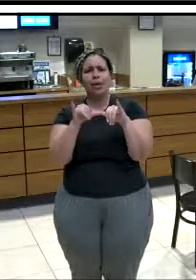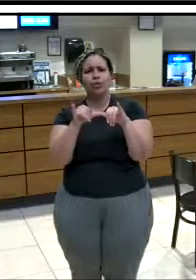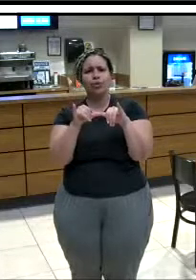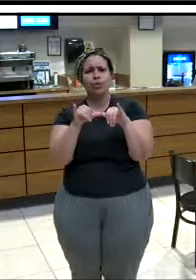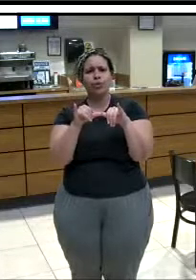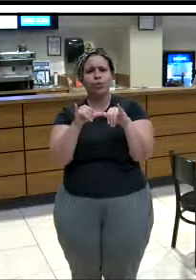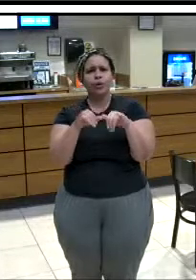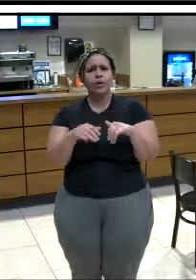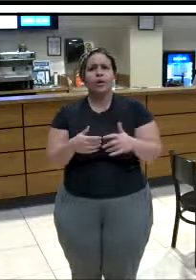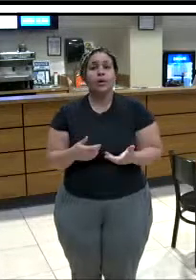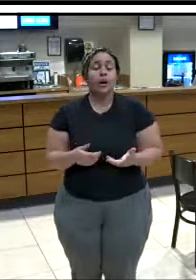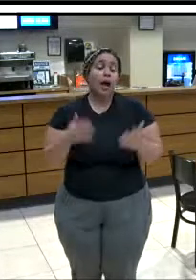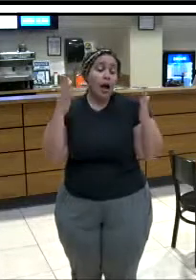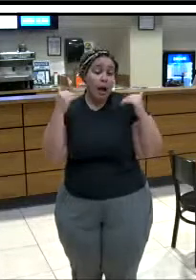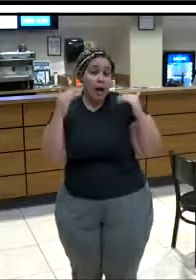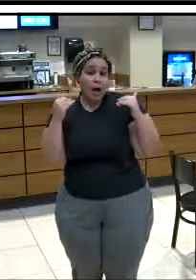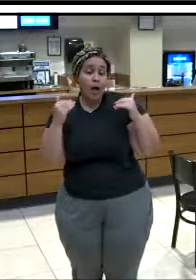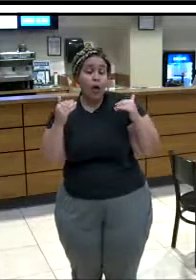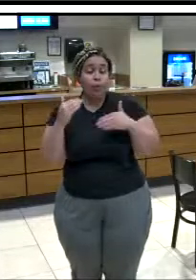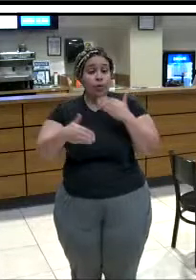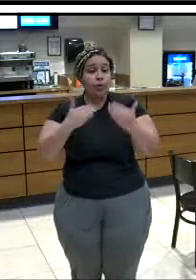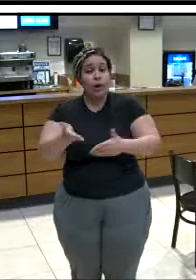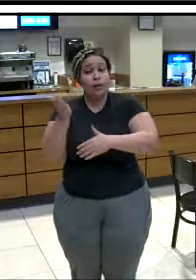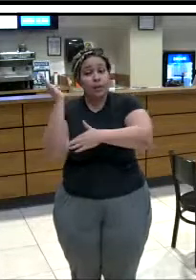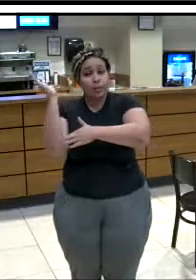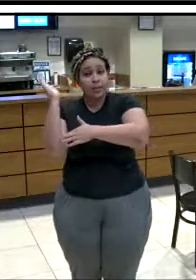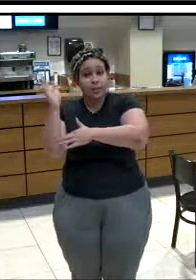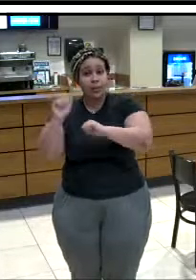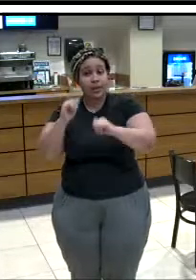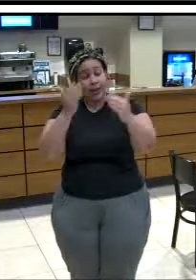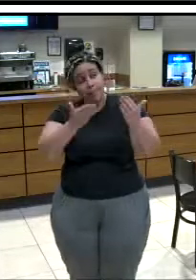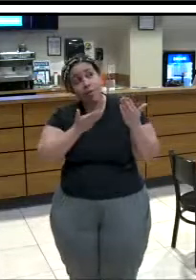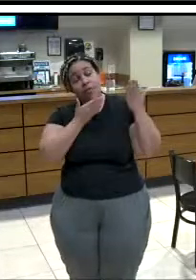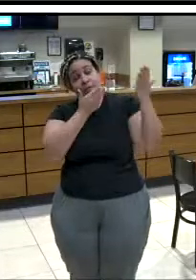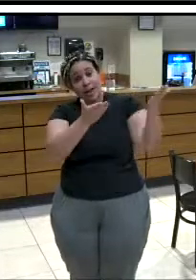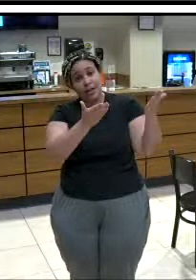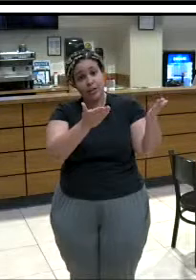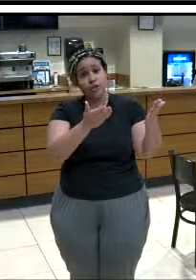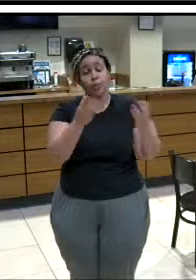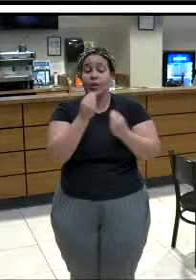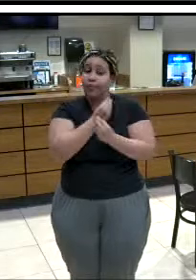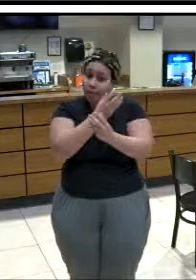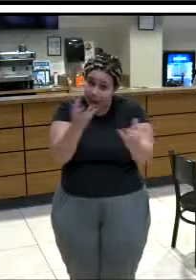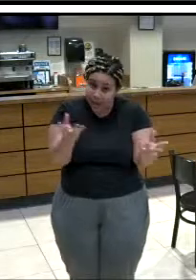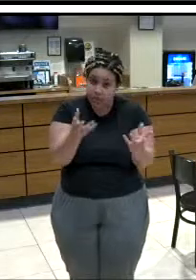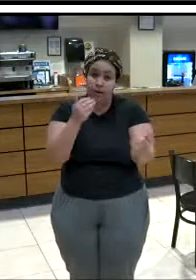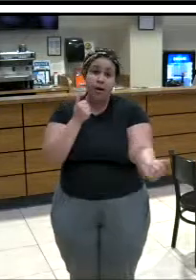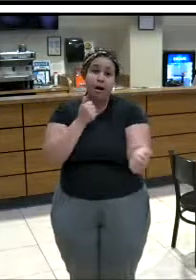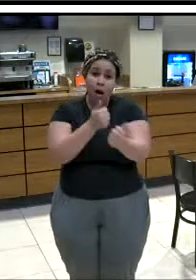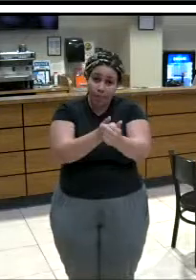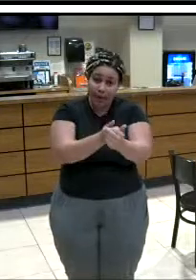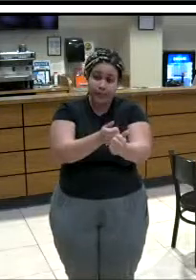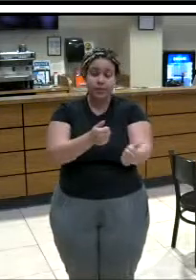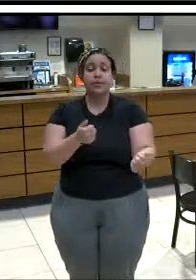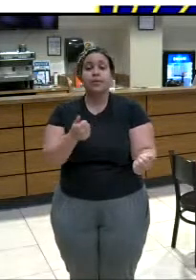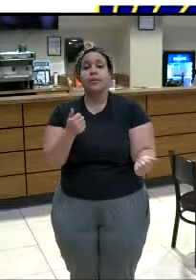over the course of these presentations that we can be providing you with information about and updates. These